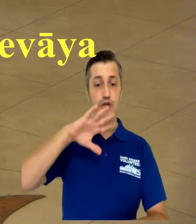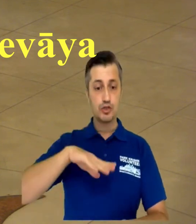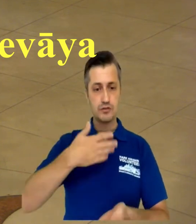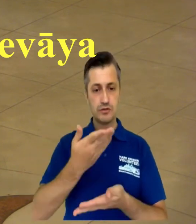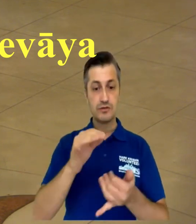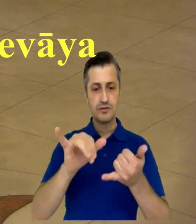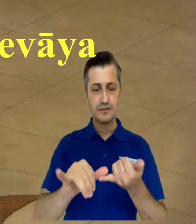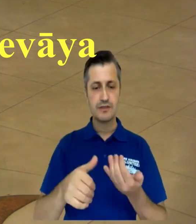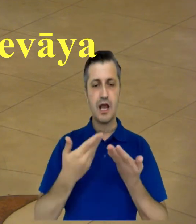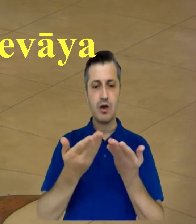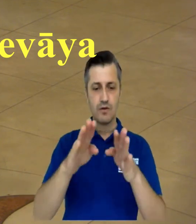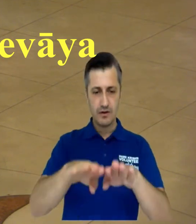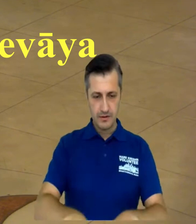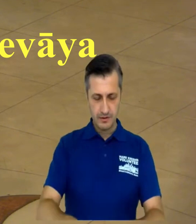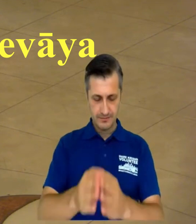Vasudevaya.